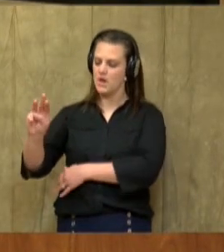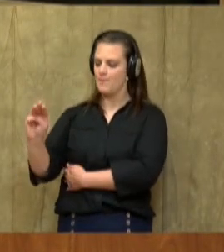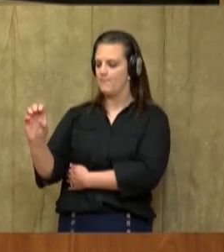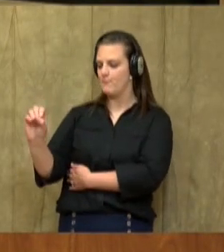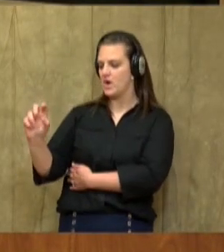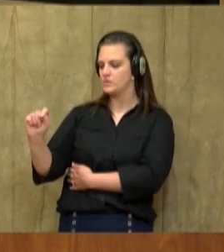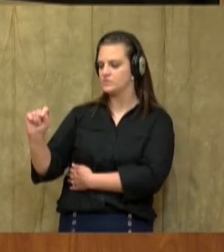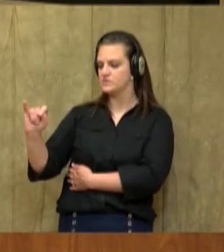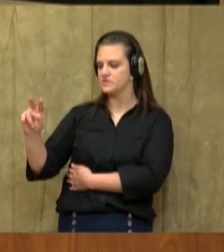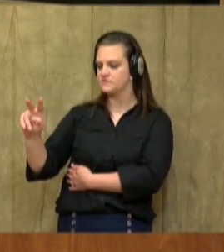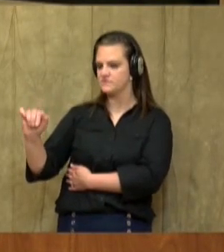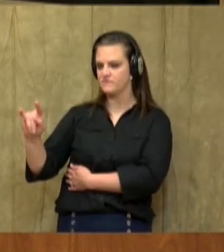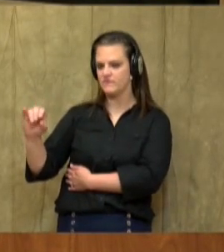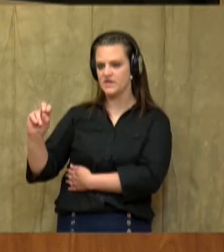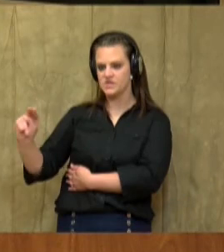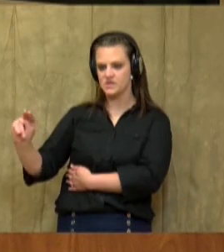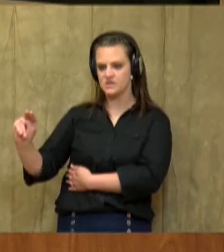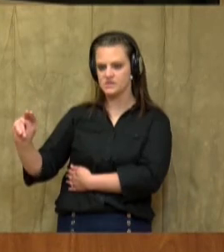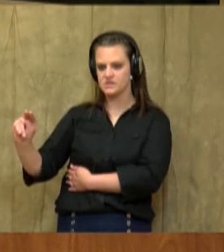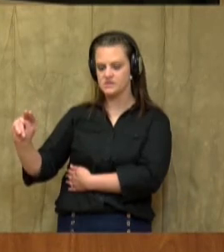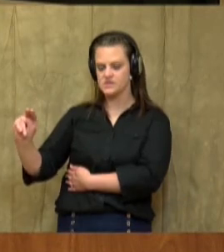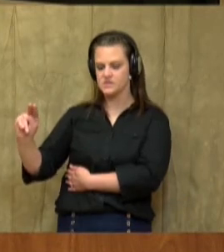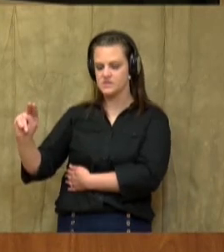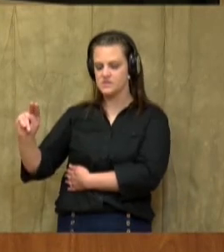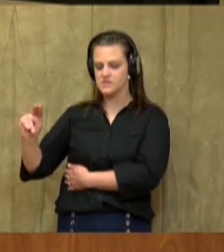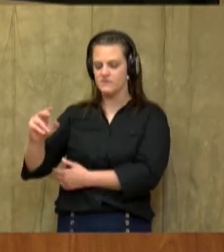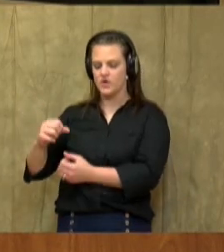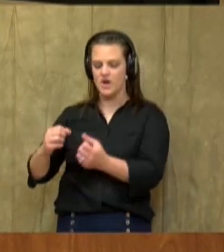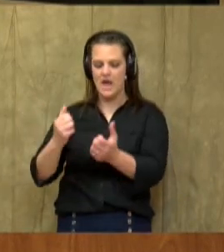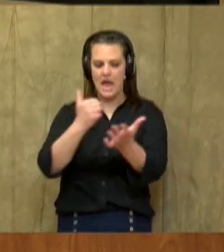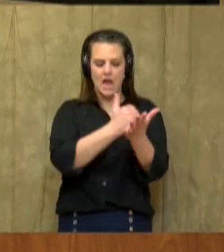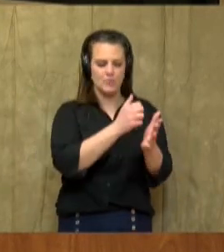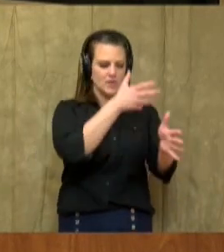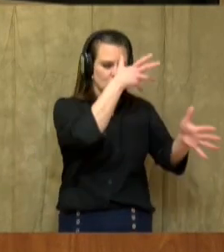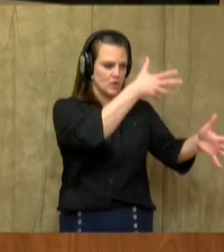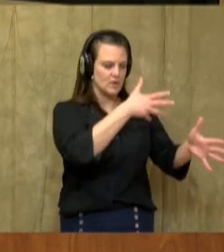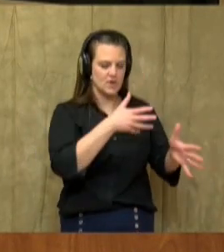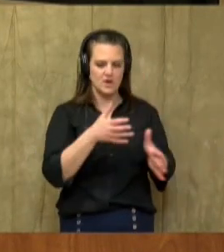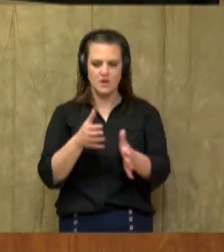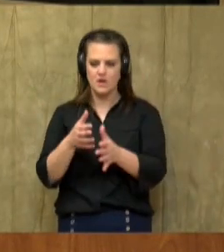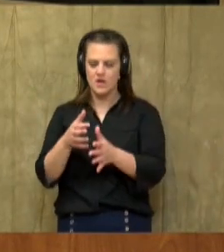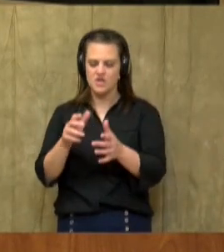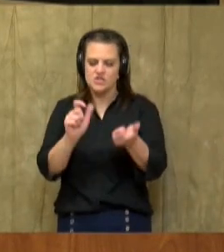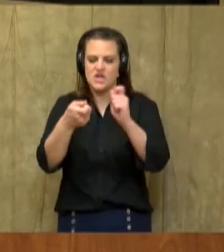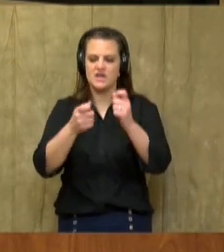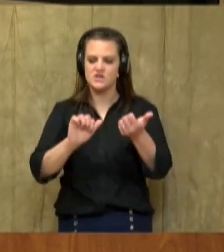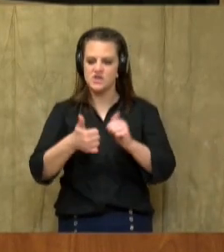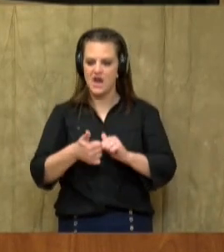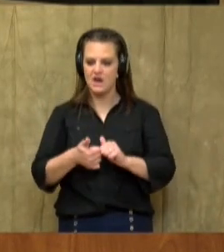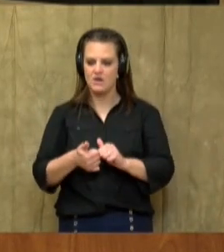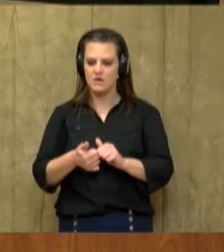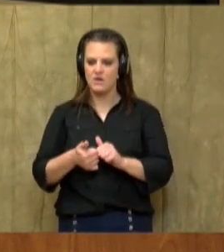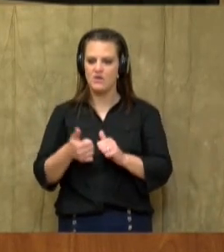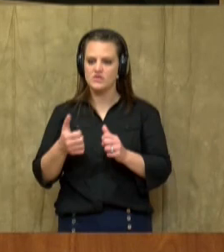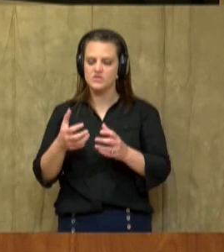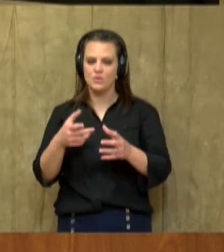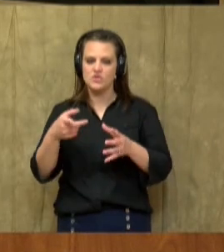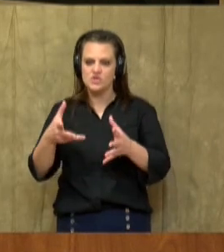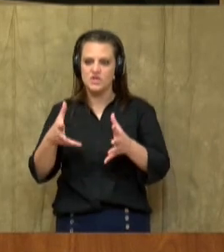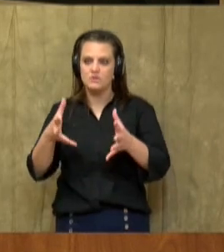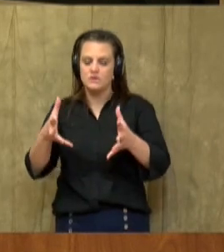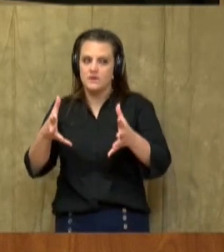does Caitlin's motivation for assisting her Grandpa Joe change? Okay, what made her want to assist